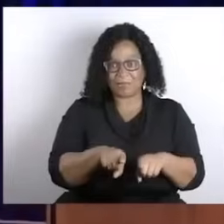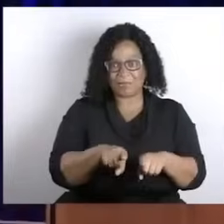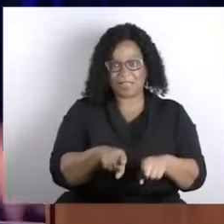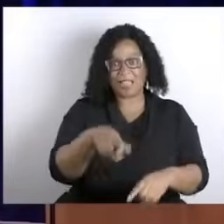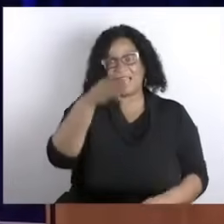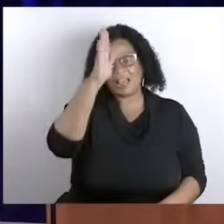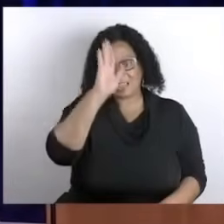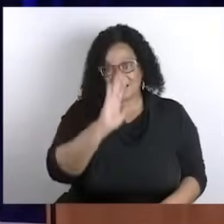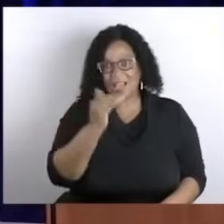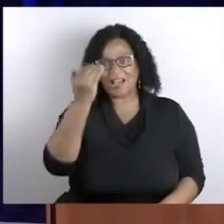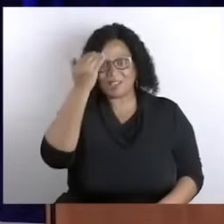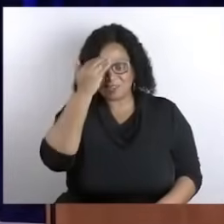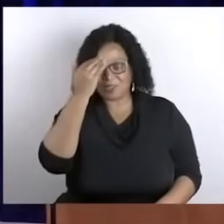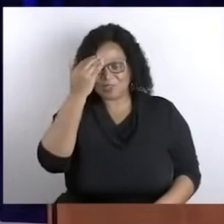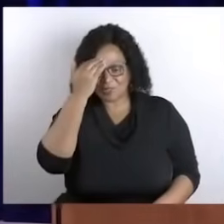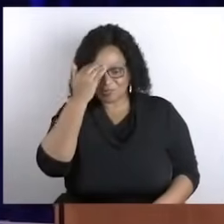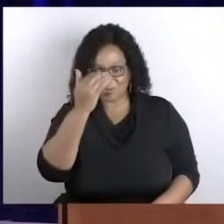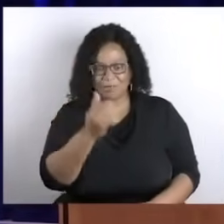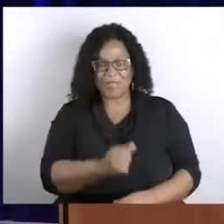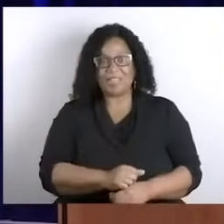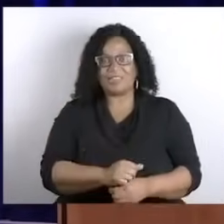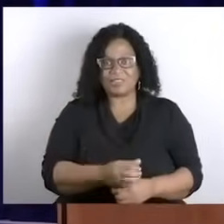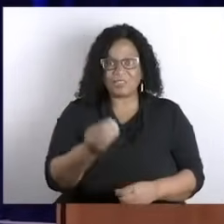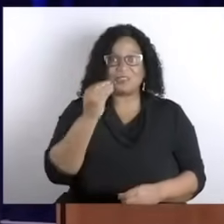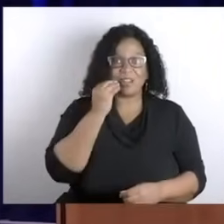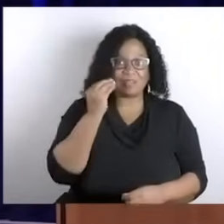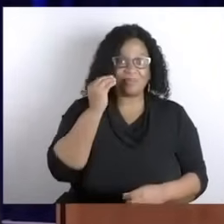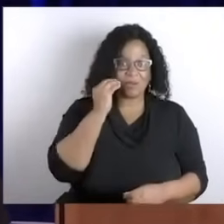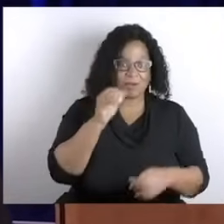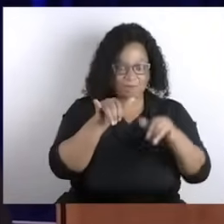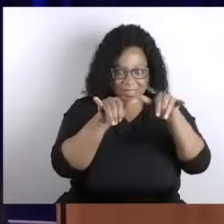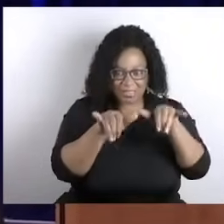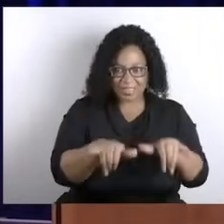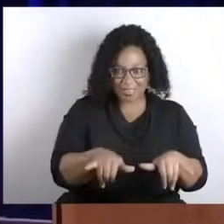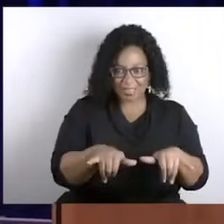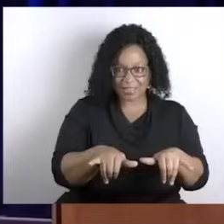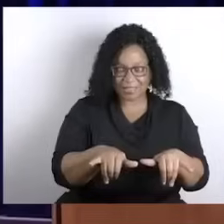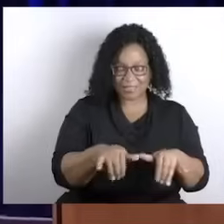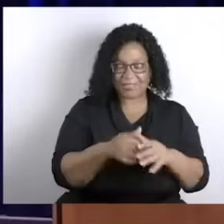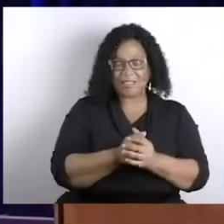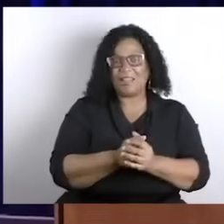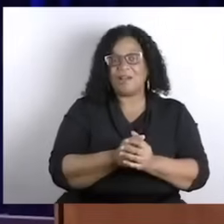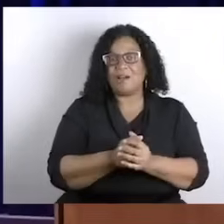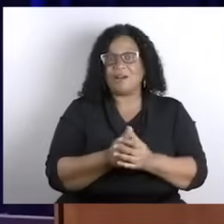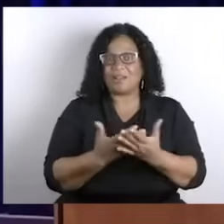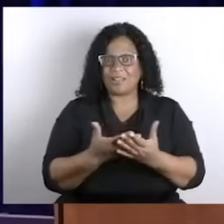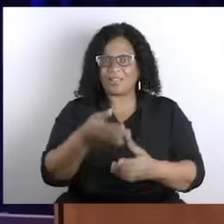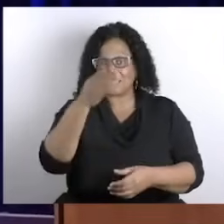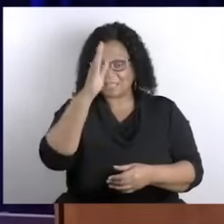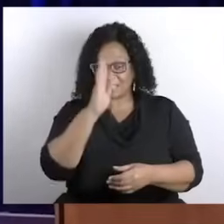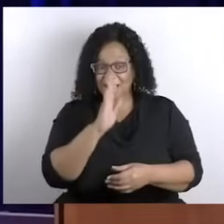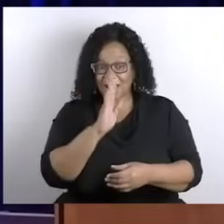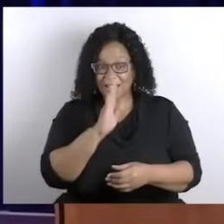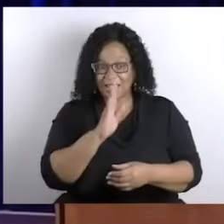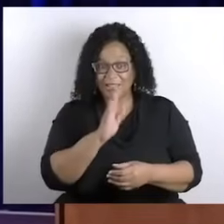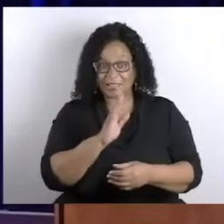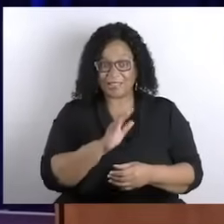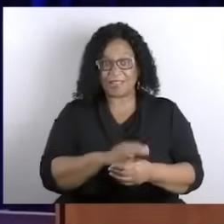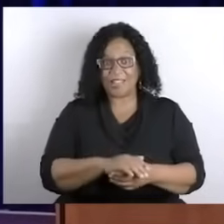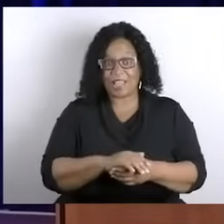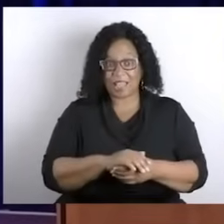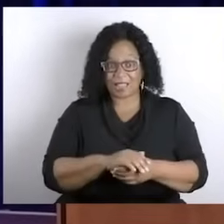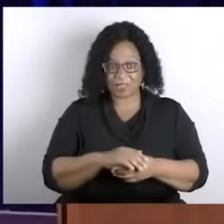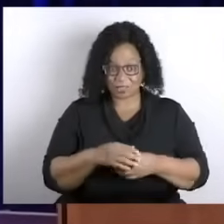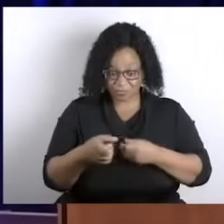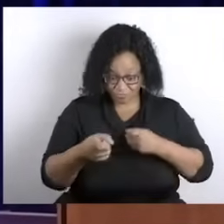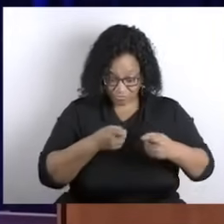sit a while. God was not caught off guard when you had to go through what you're going through, even if you had to deal with it in